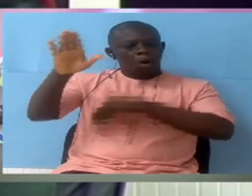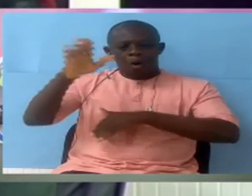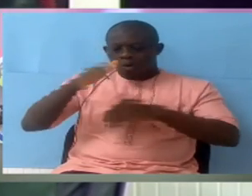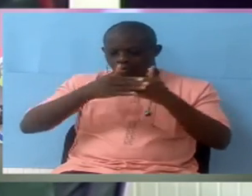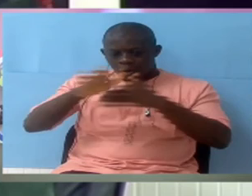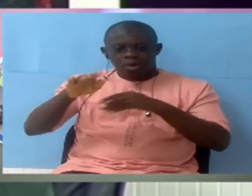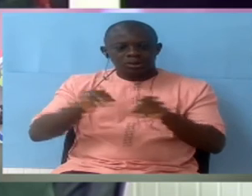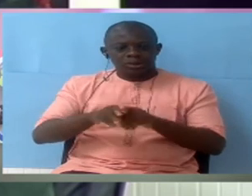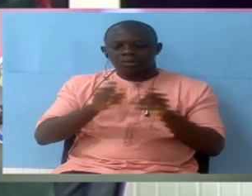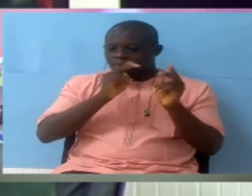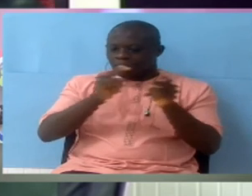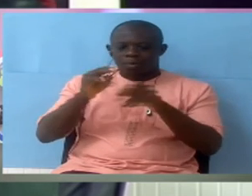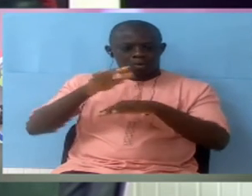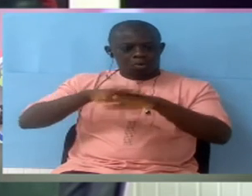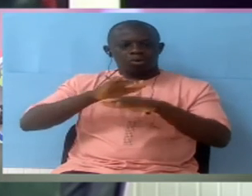Ay bali bal.